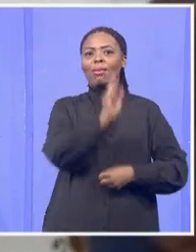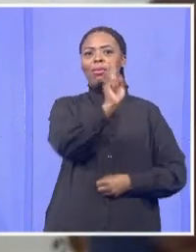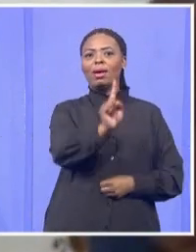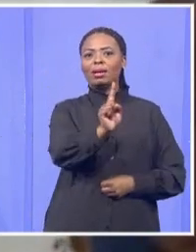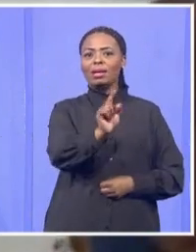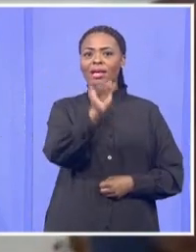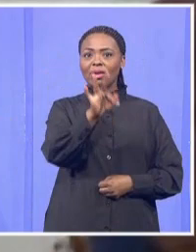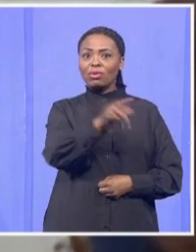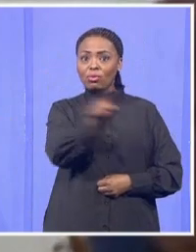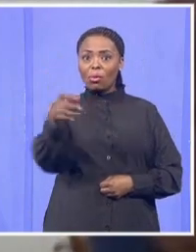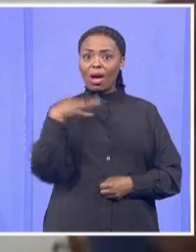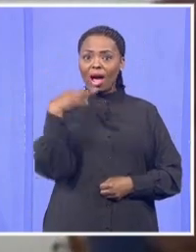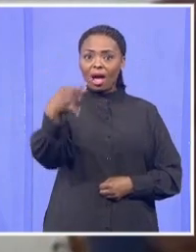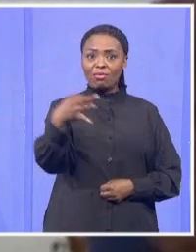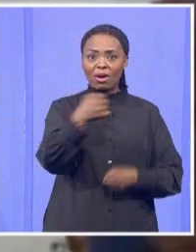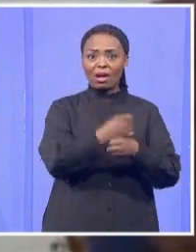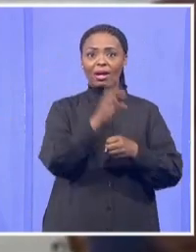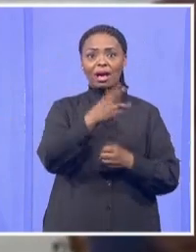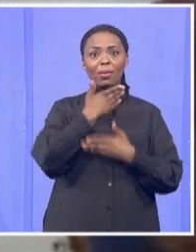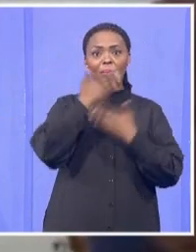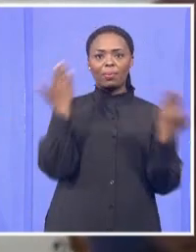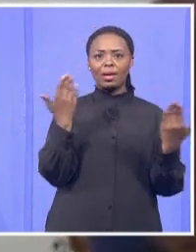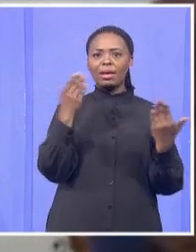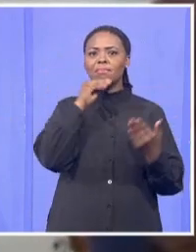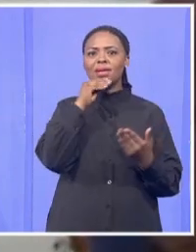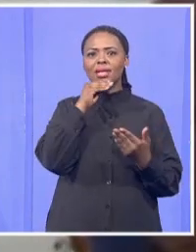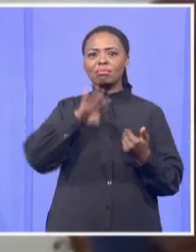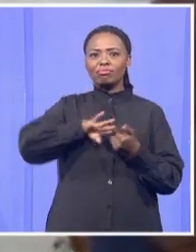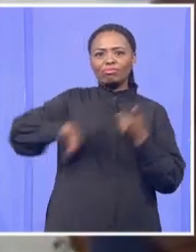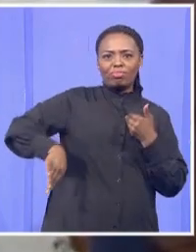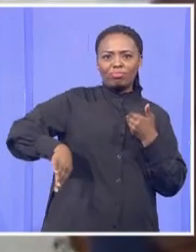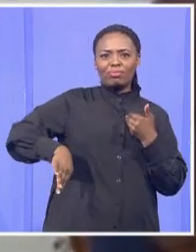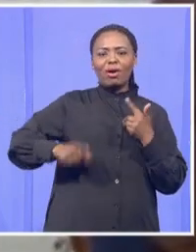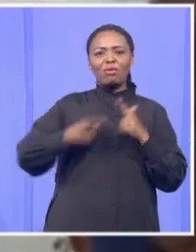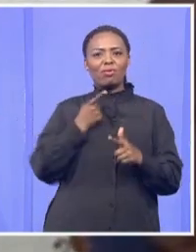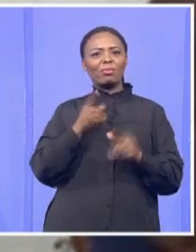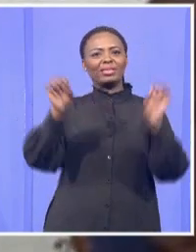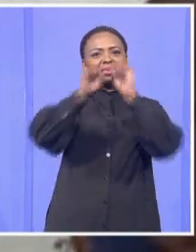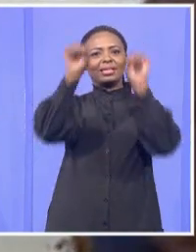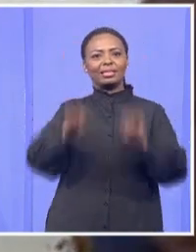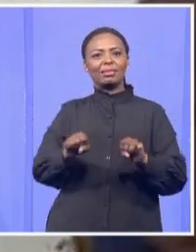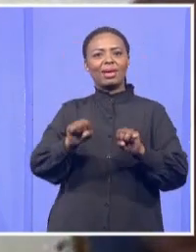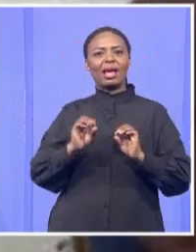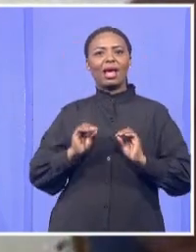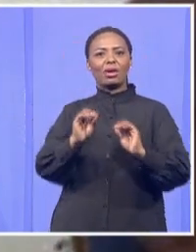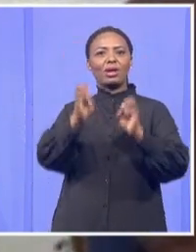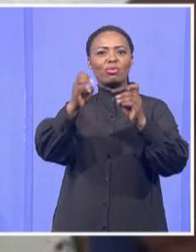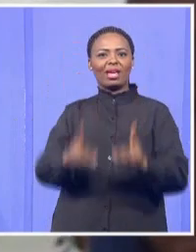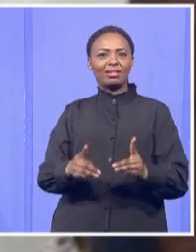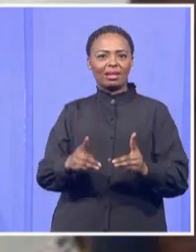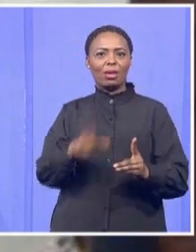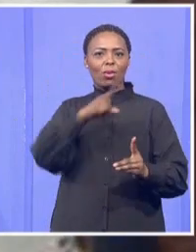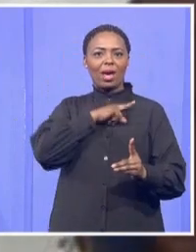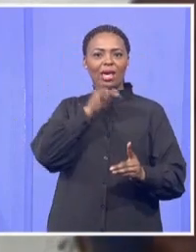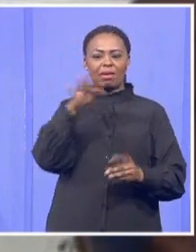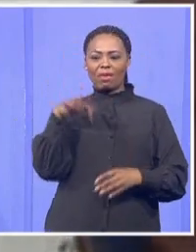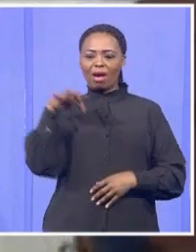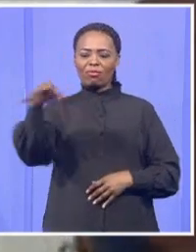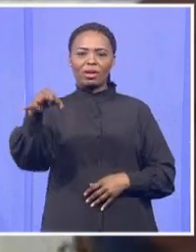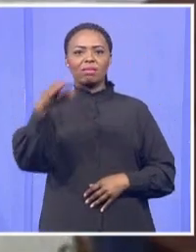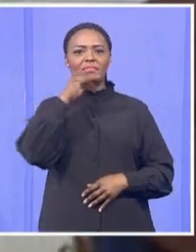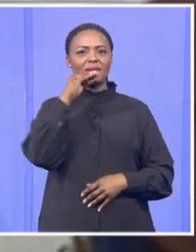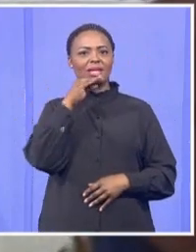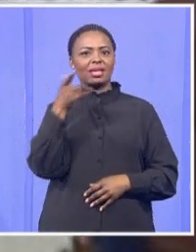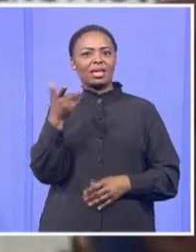afford grade R, they must be excluded in the education system, because those that can afford can place their child above them and then get automatic